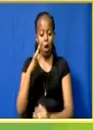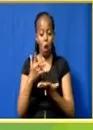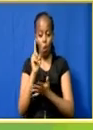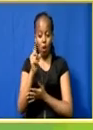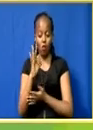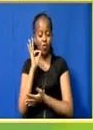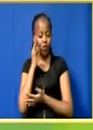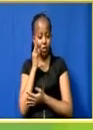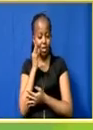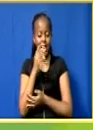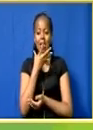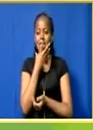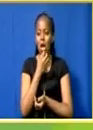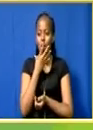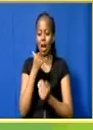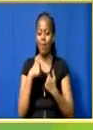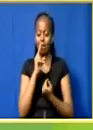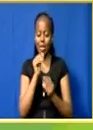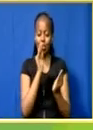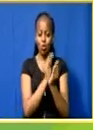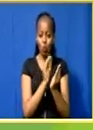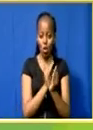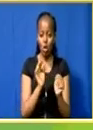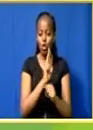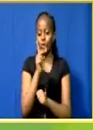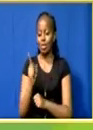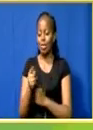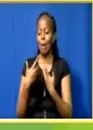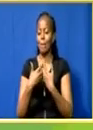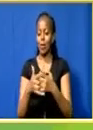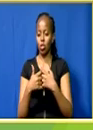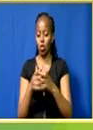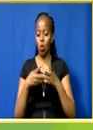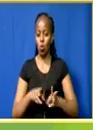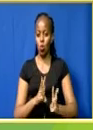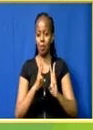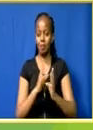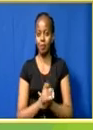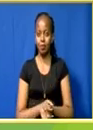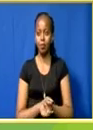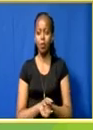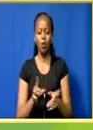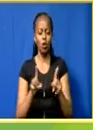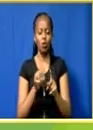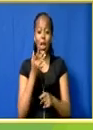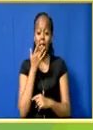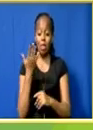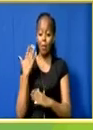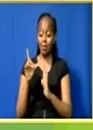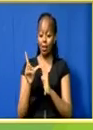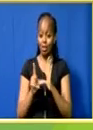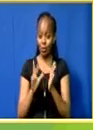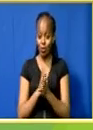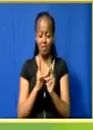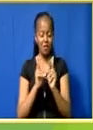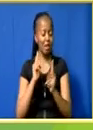of the fruits, mm-hmm. the tangerine, yes. had been preserved using the machines And you even tested in our last lesson. It